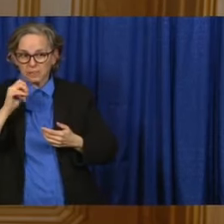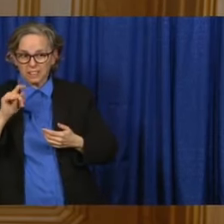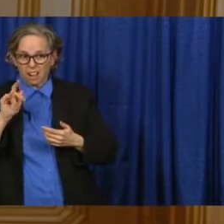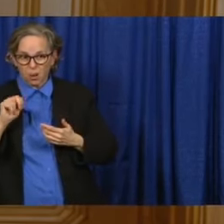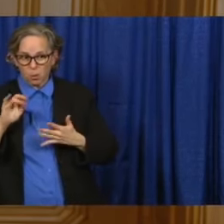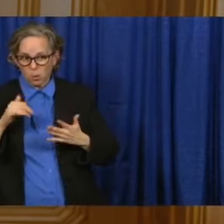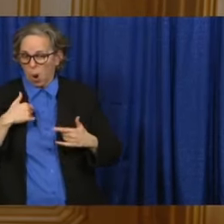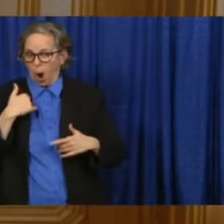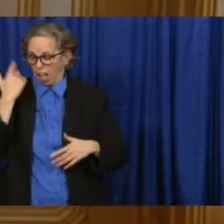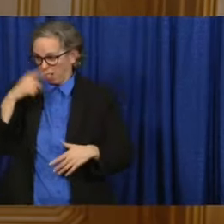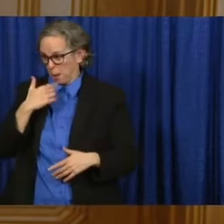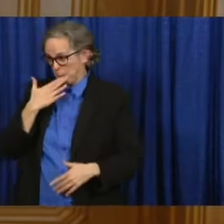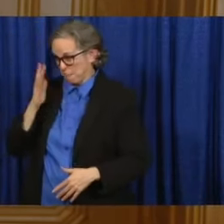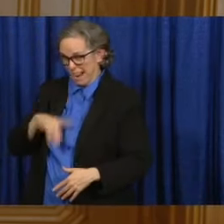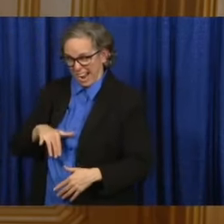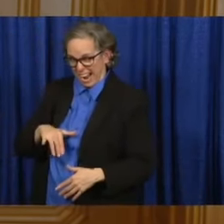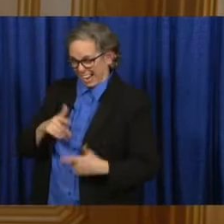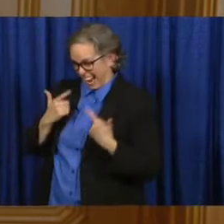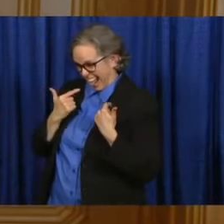So,